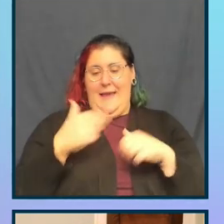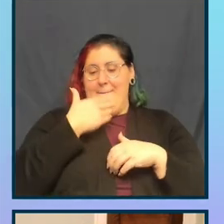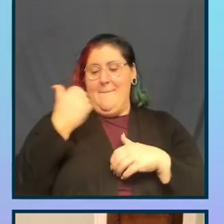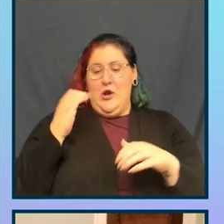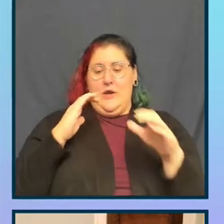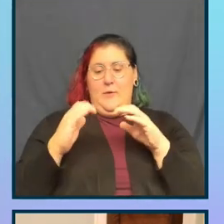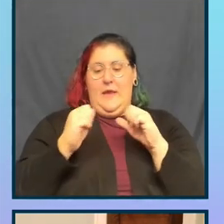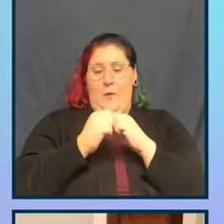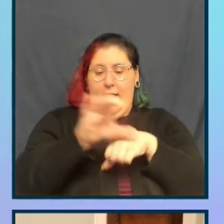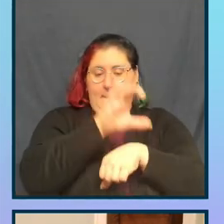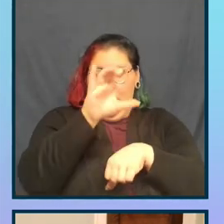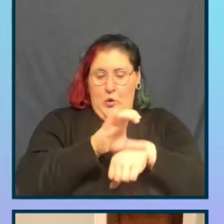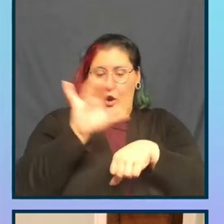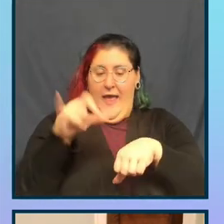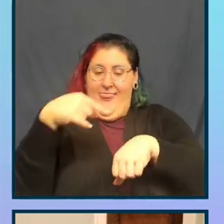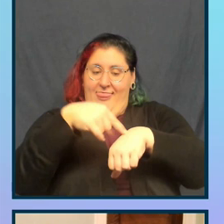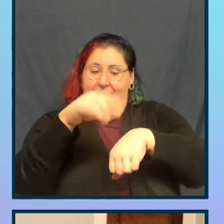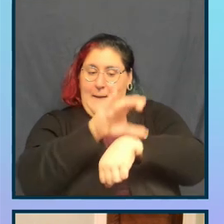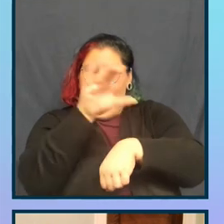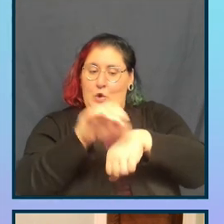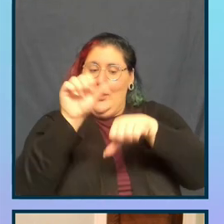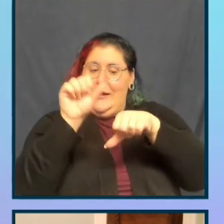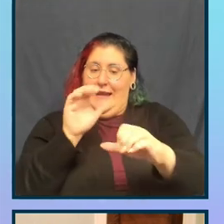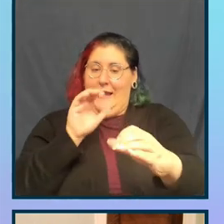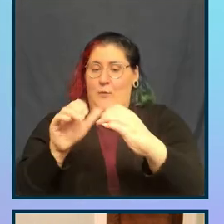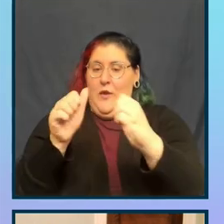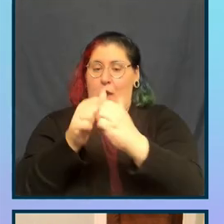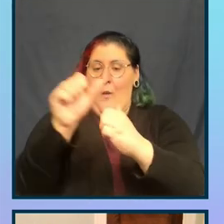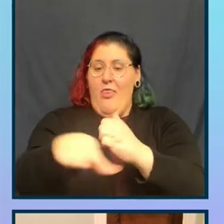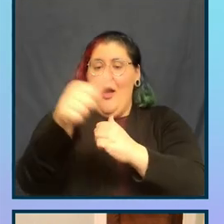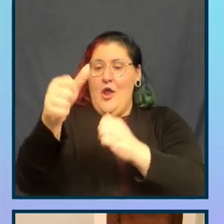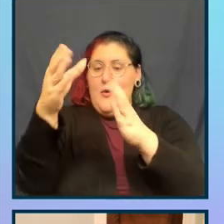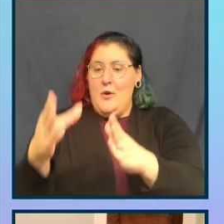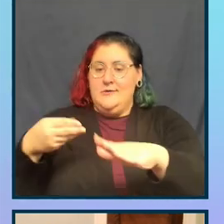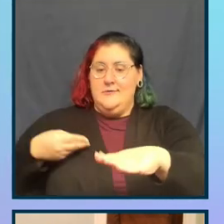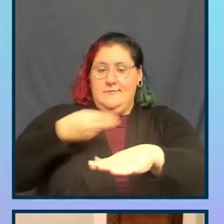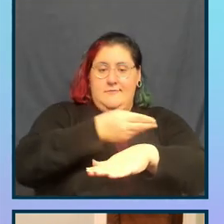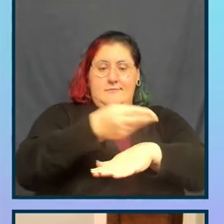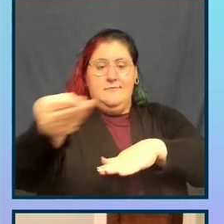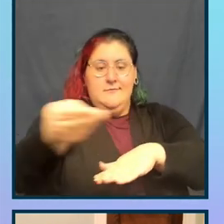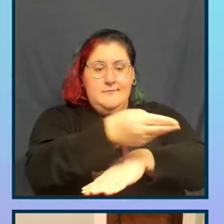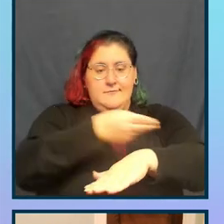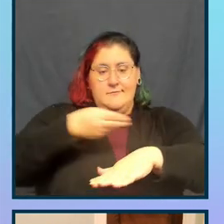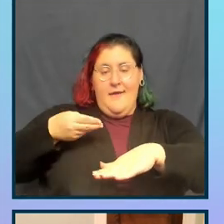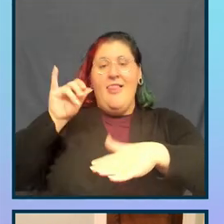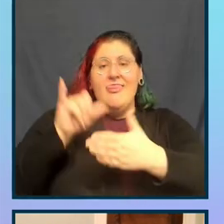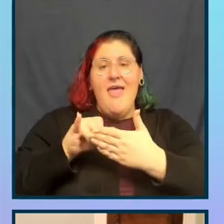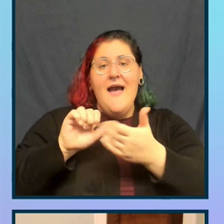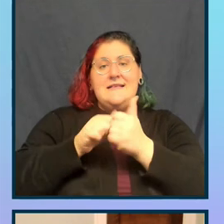humans. Validate semantic HTML that follows standards is how you create accessible